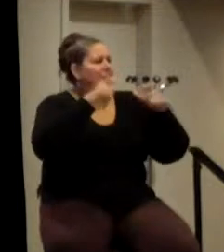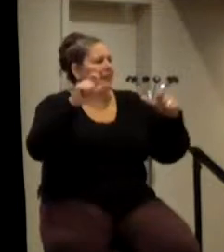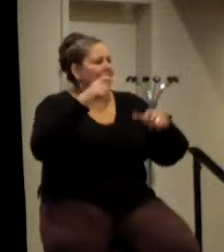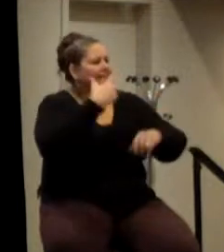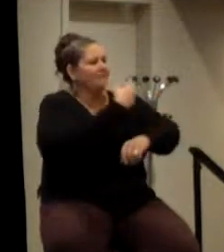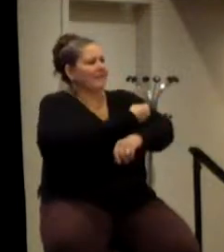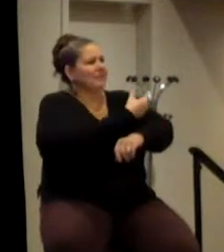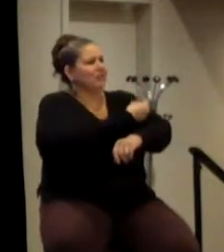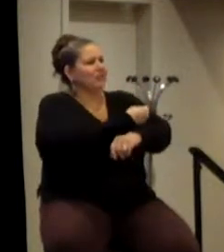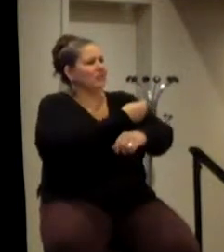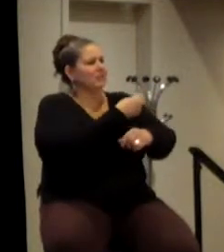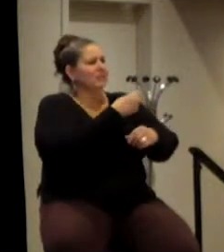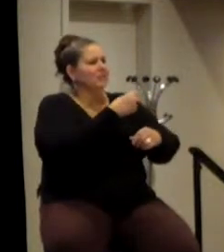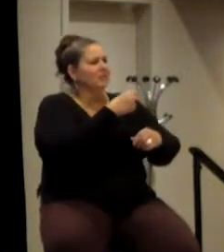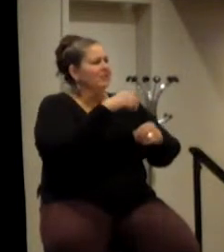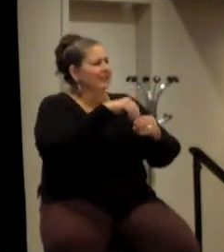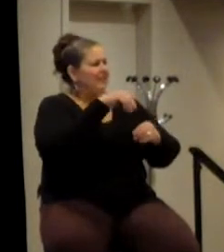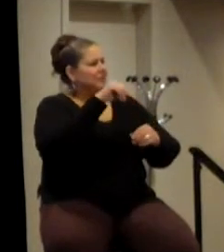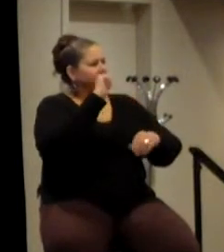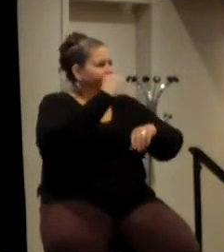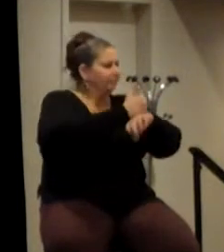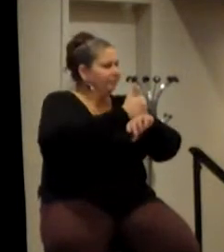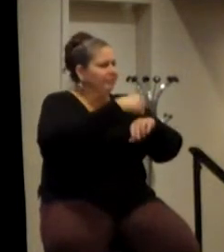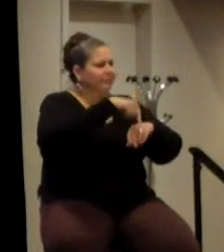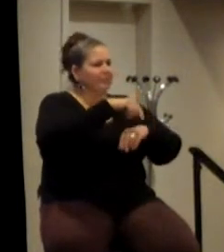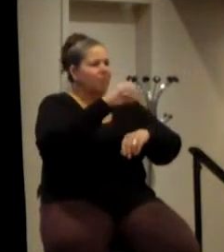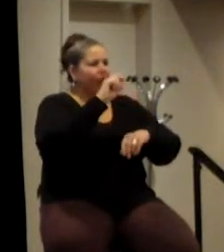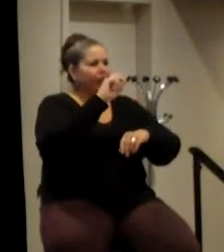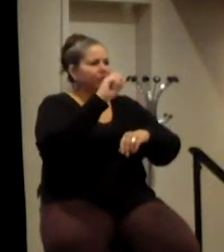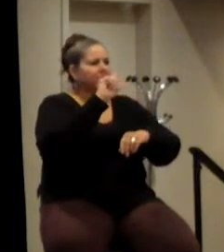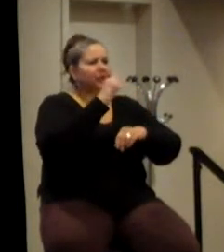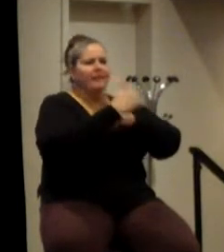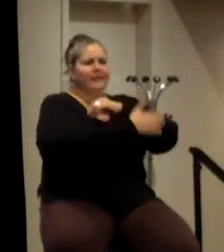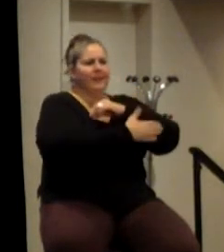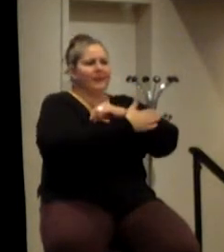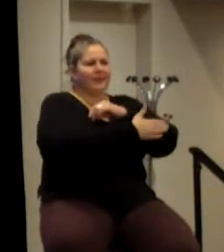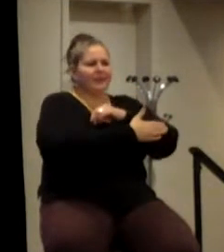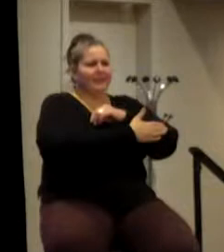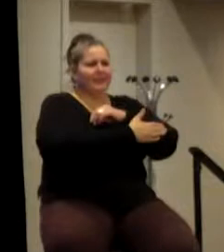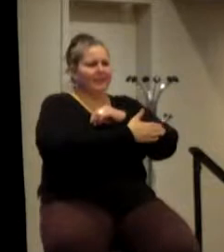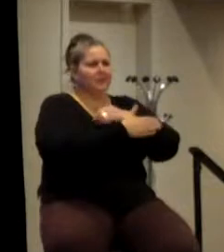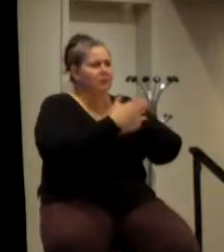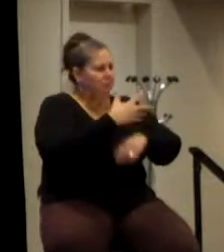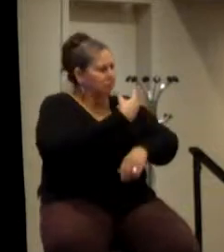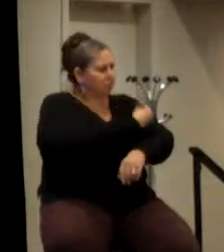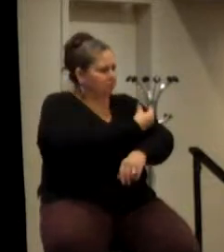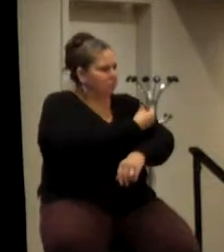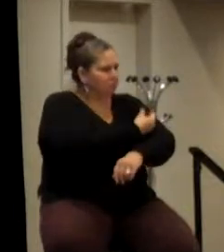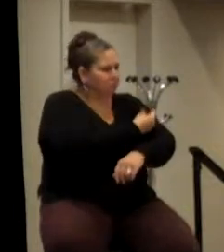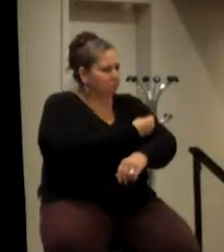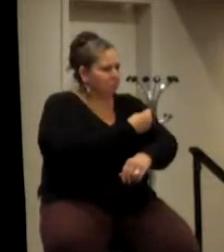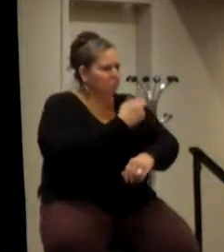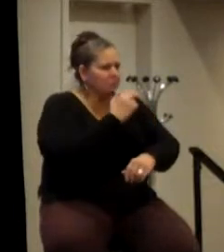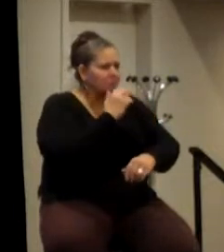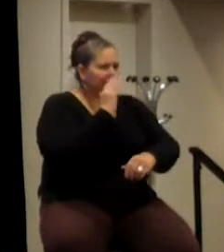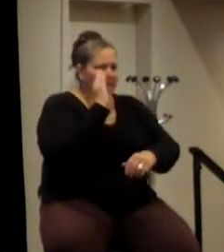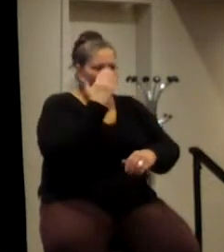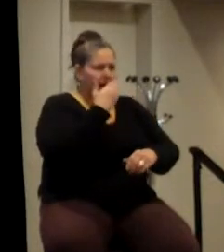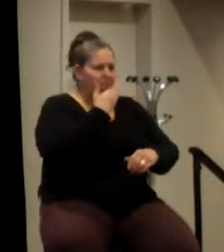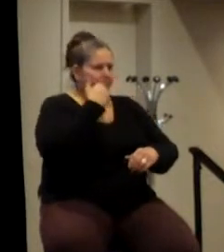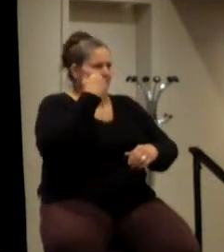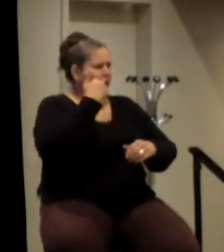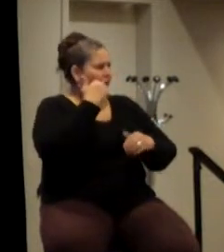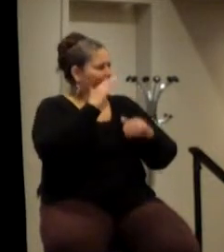vaccinated at higher rates than anywhere else in the state for big counties. But two, we already have